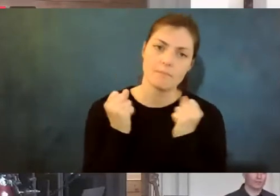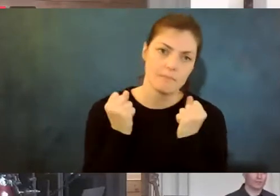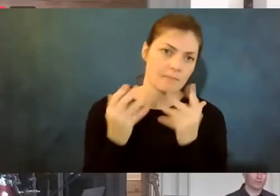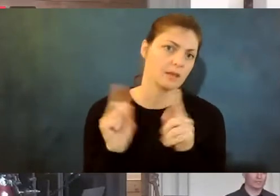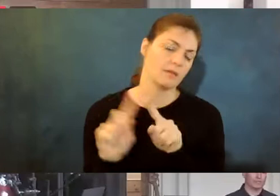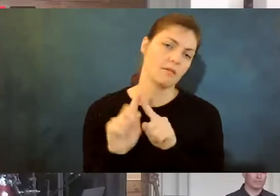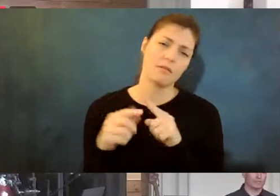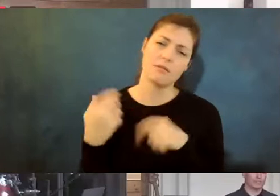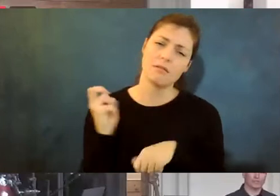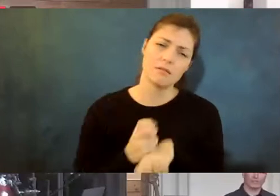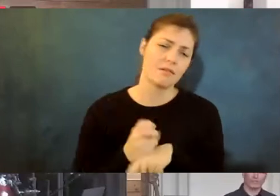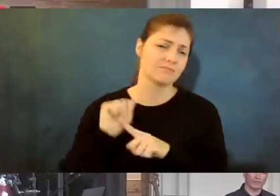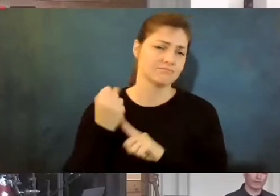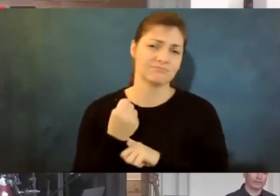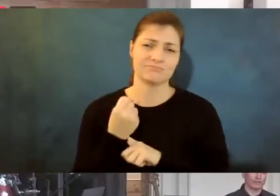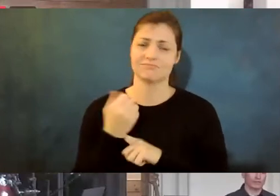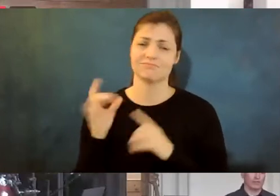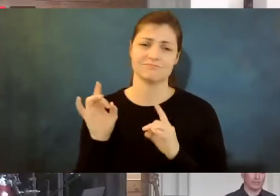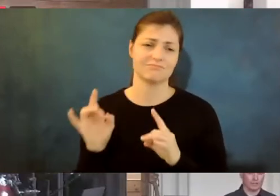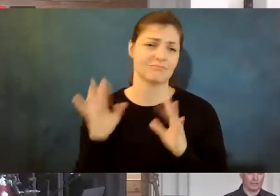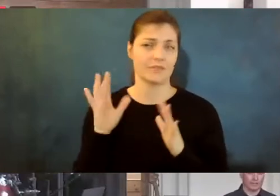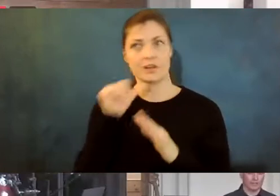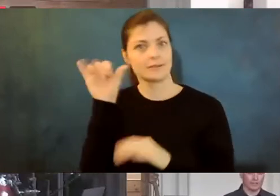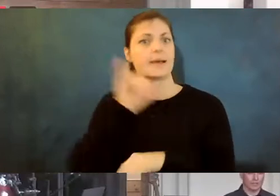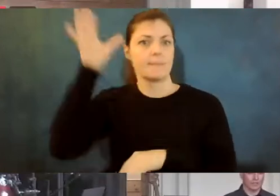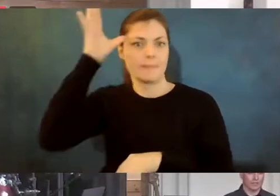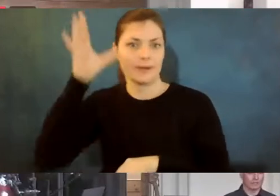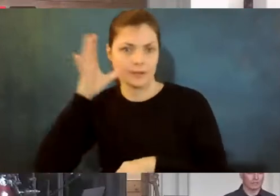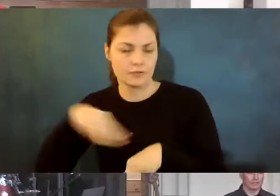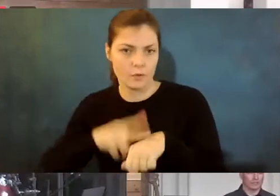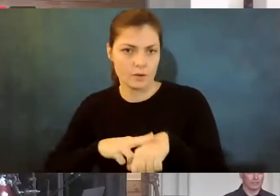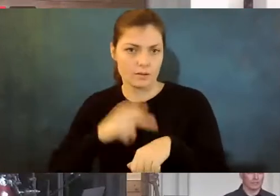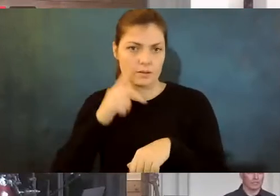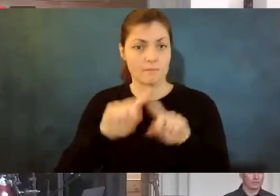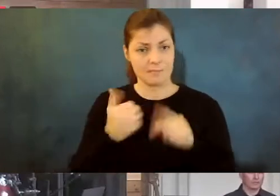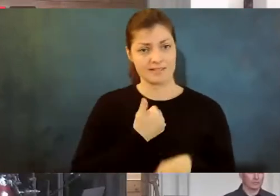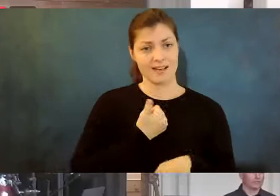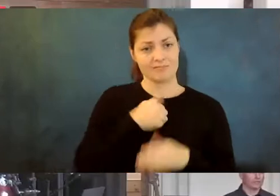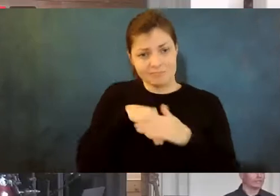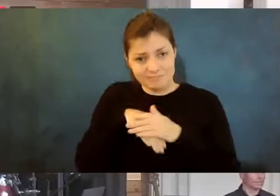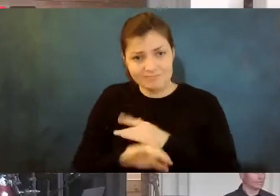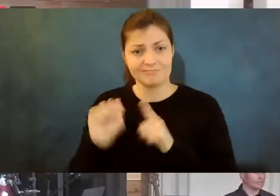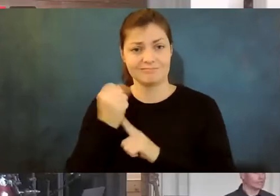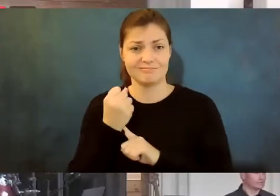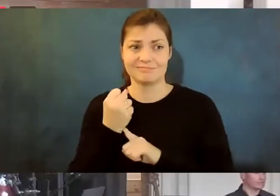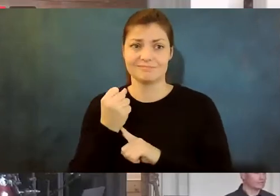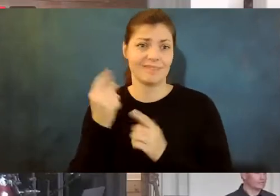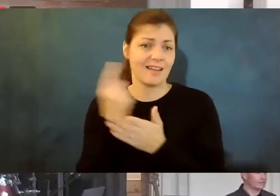difficult situations, not the level the parents did, but as a chaplain, because at least once a week a child